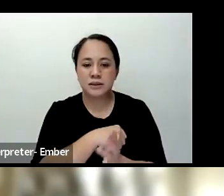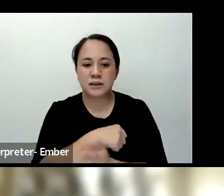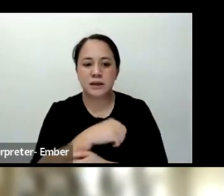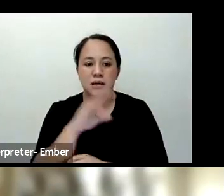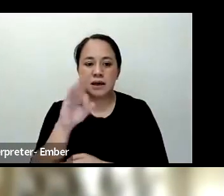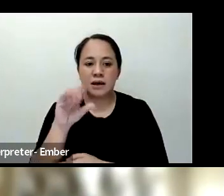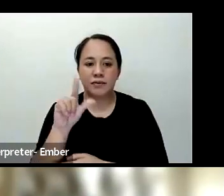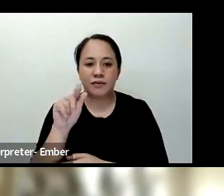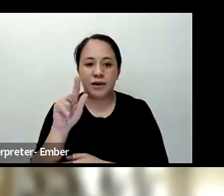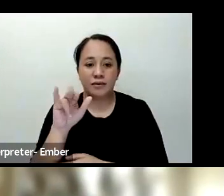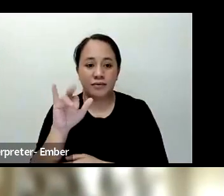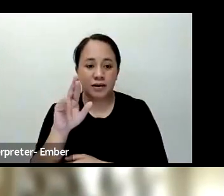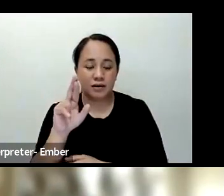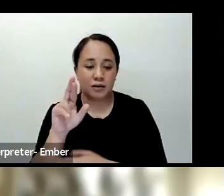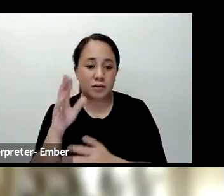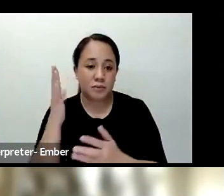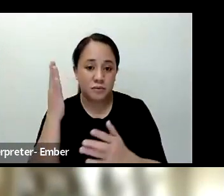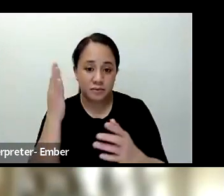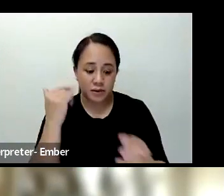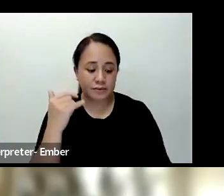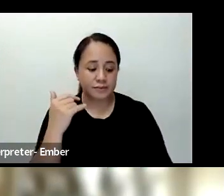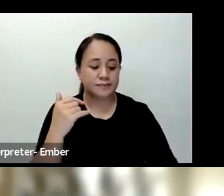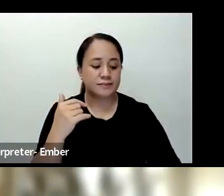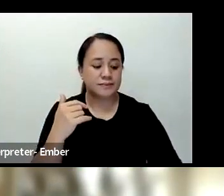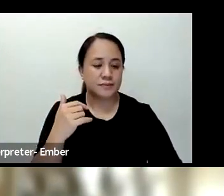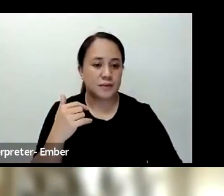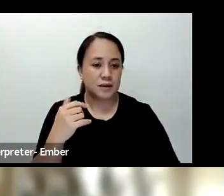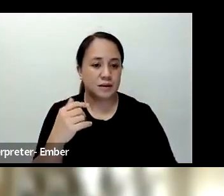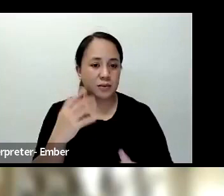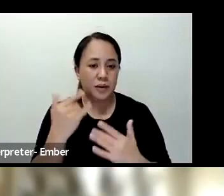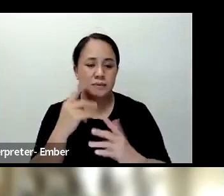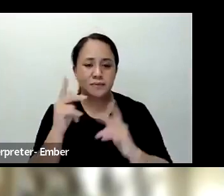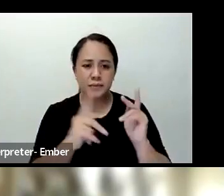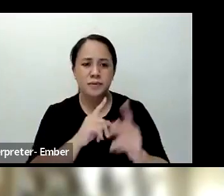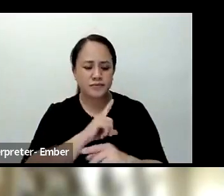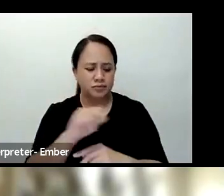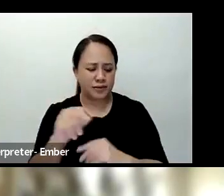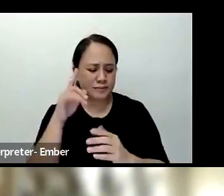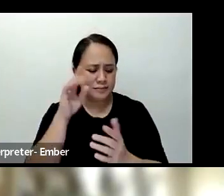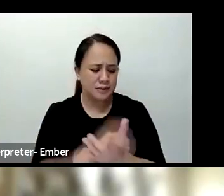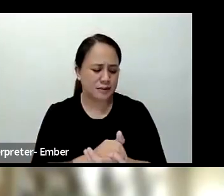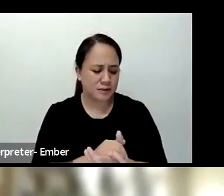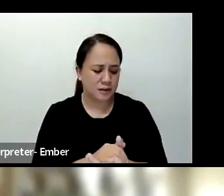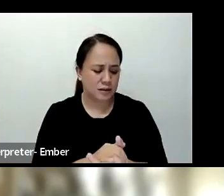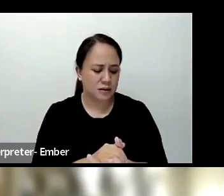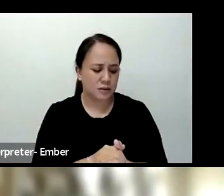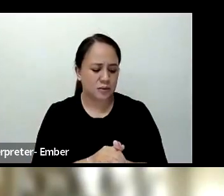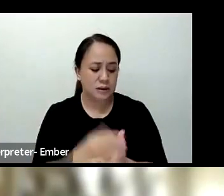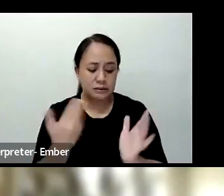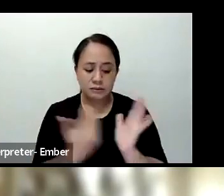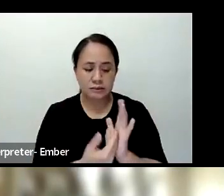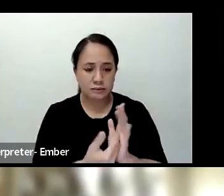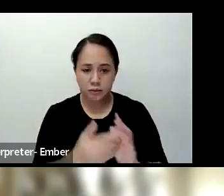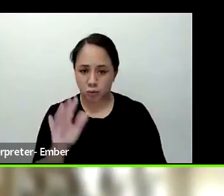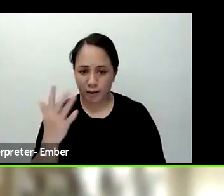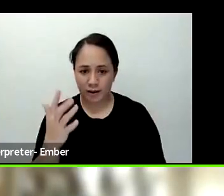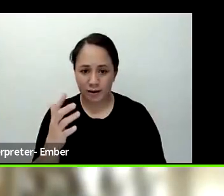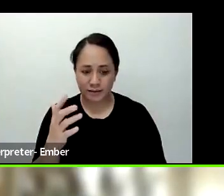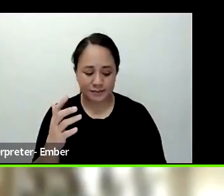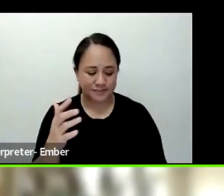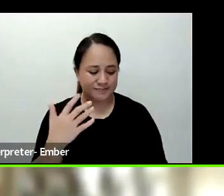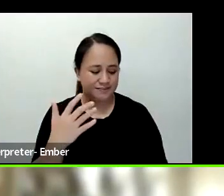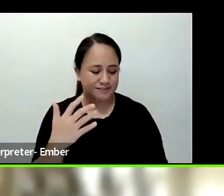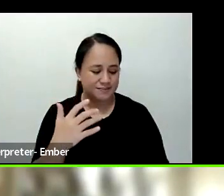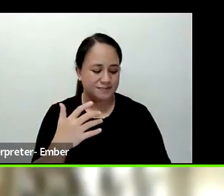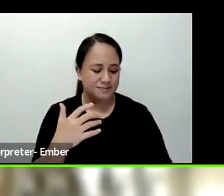during the election because of that. And people can believe that, but there is no evidence, really. Thank you,